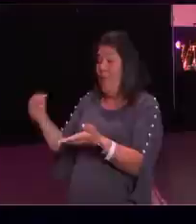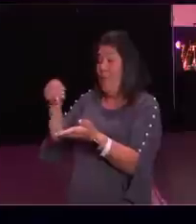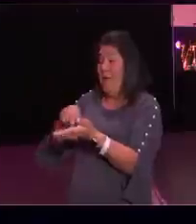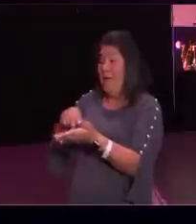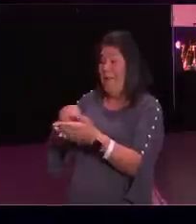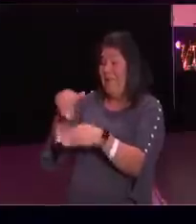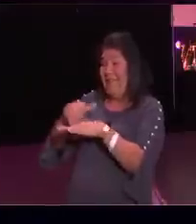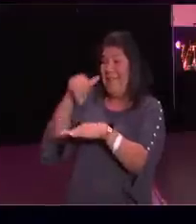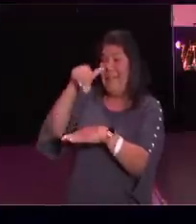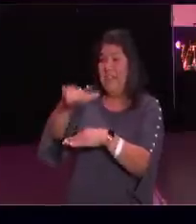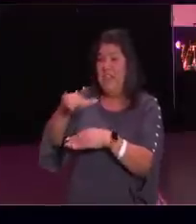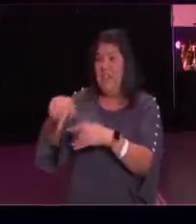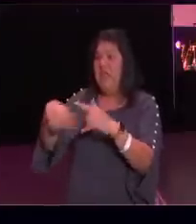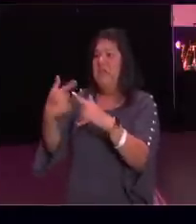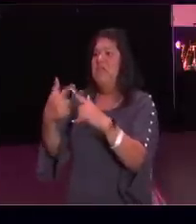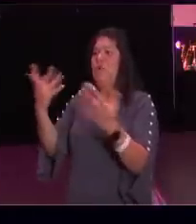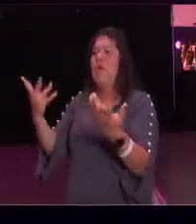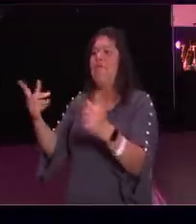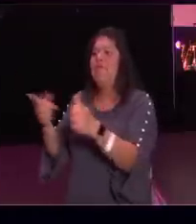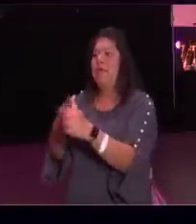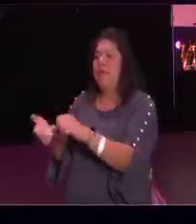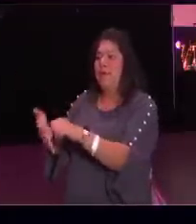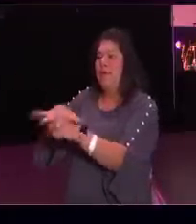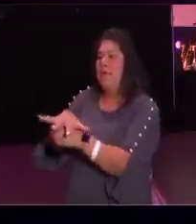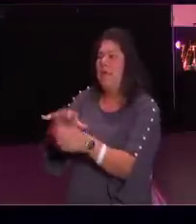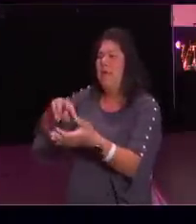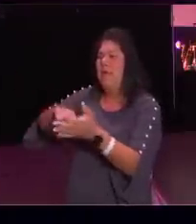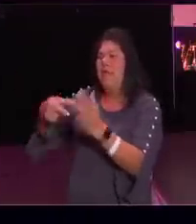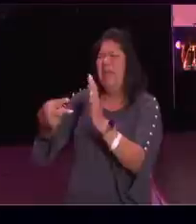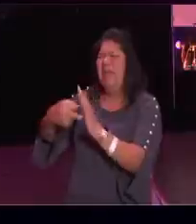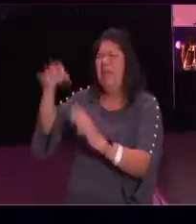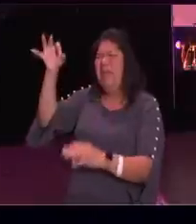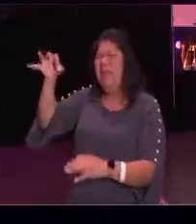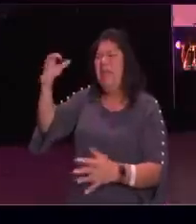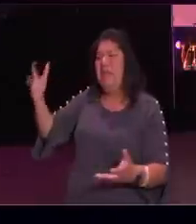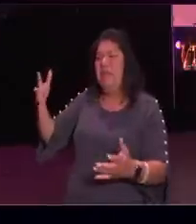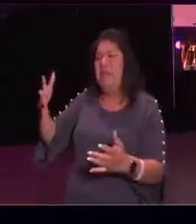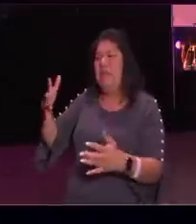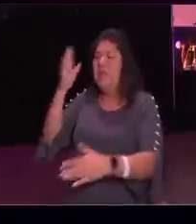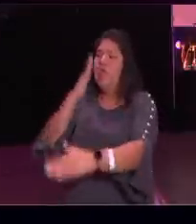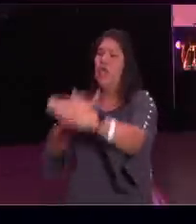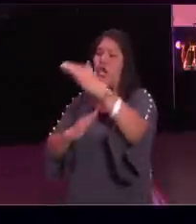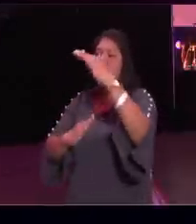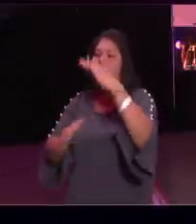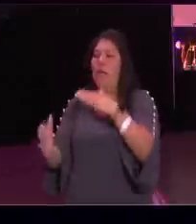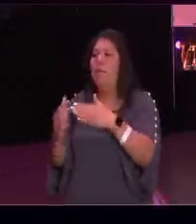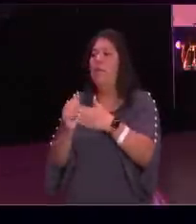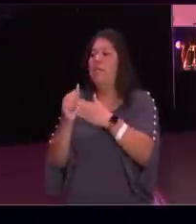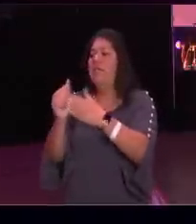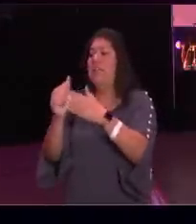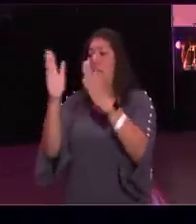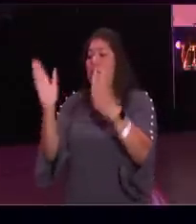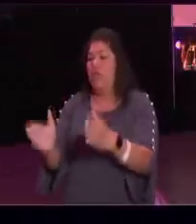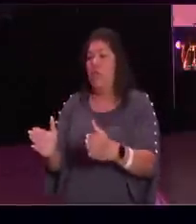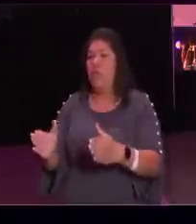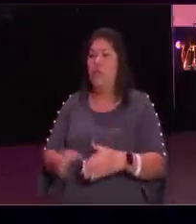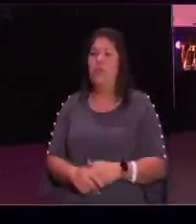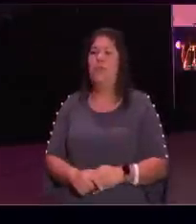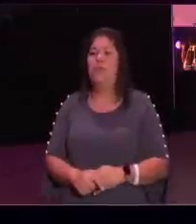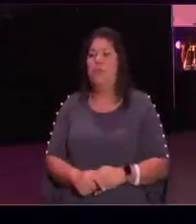the field until you're covered. What does that mean, preacher? Until you're submitted to leadership.